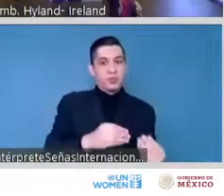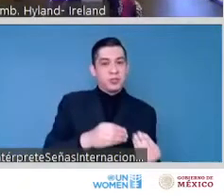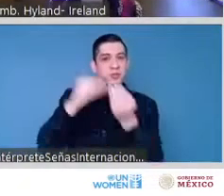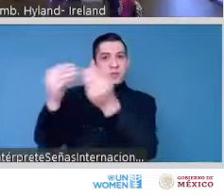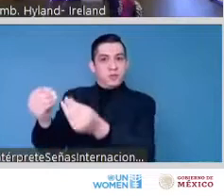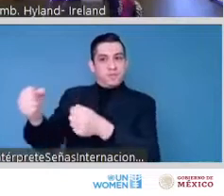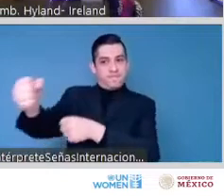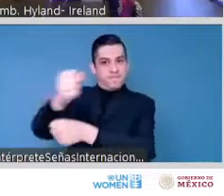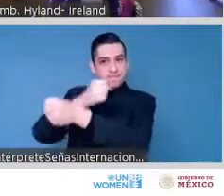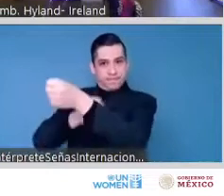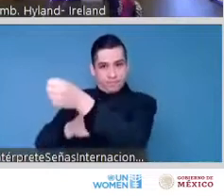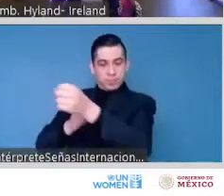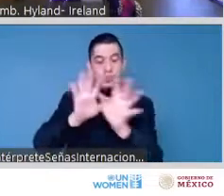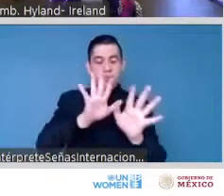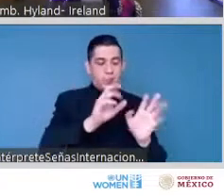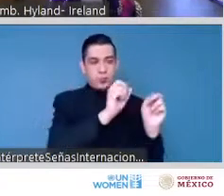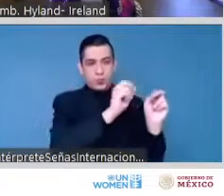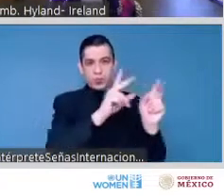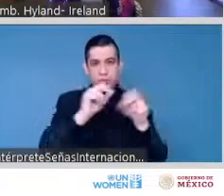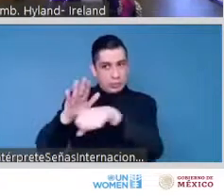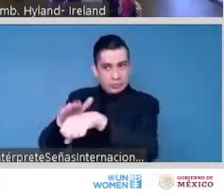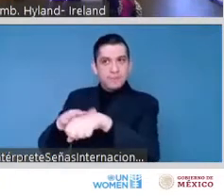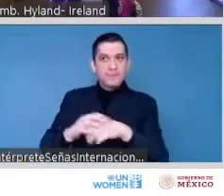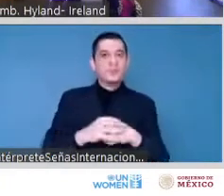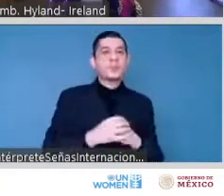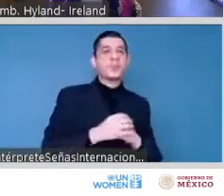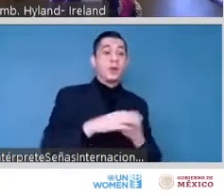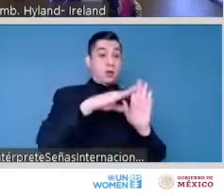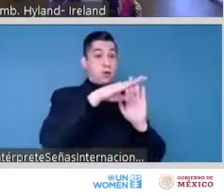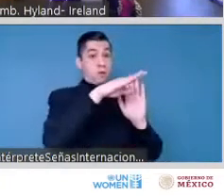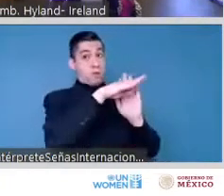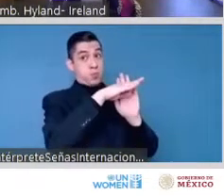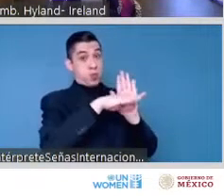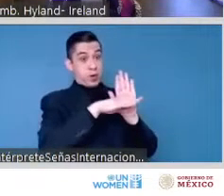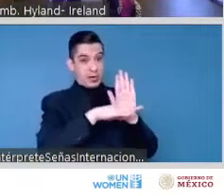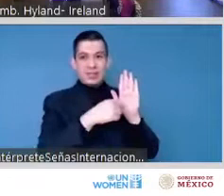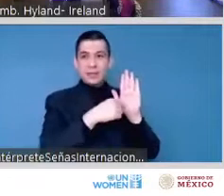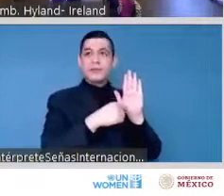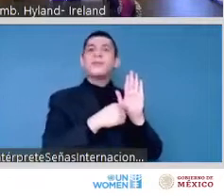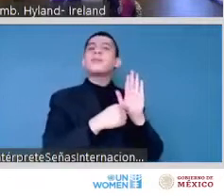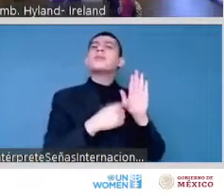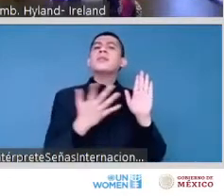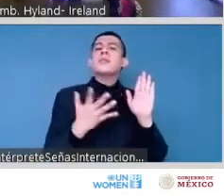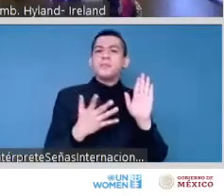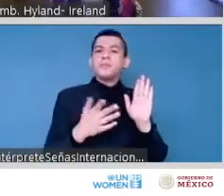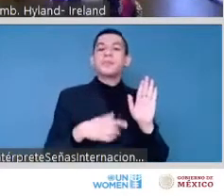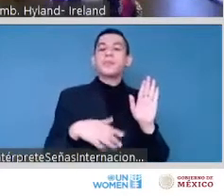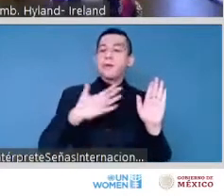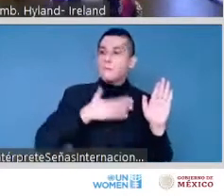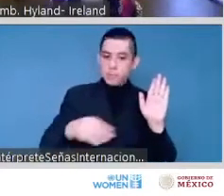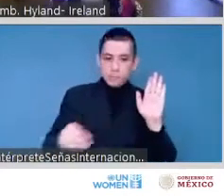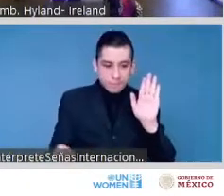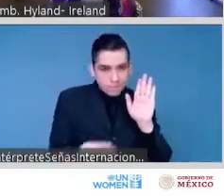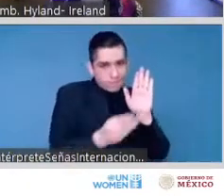plan would be to include the domesticization of international humanitarian law. And we have a checklist. You can check it out on my Twitter.